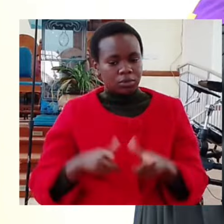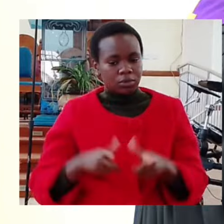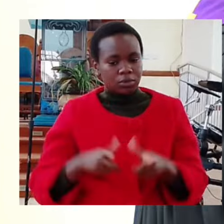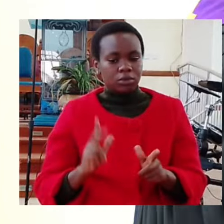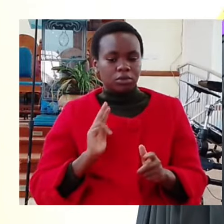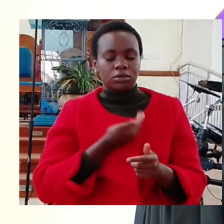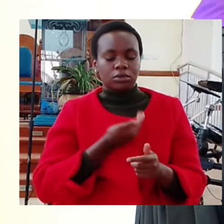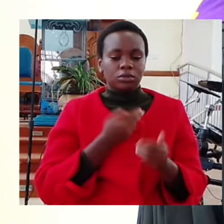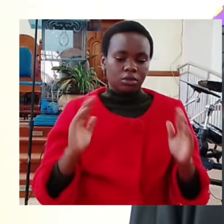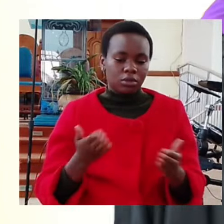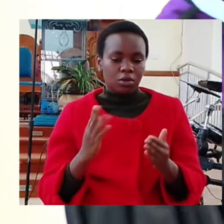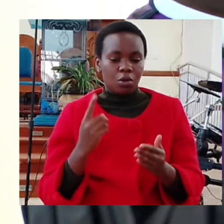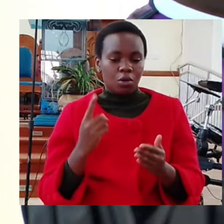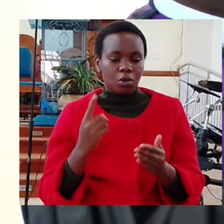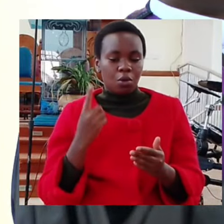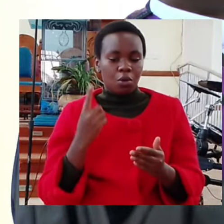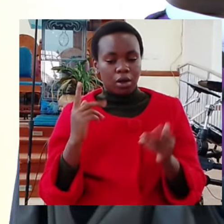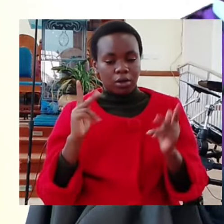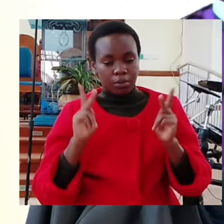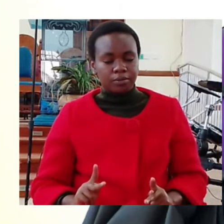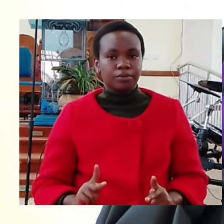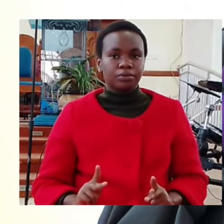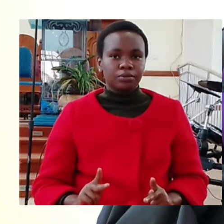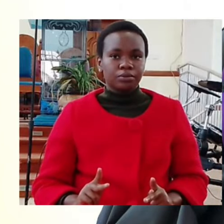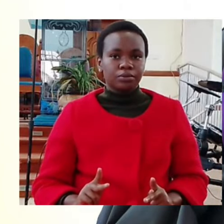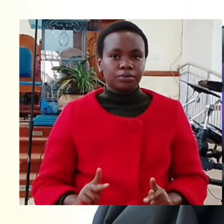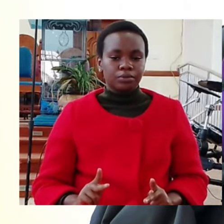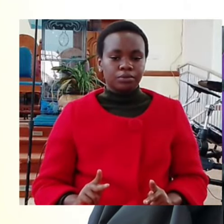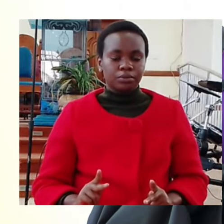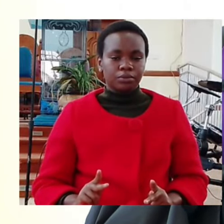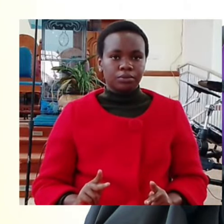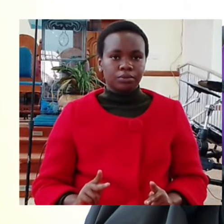encourage one another.